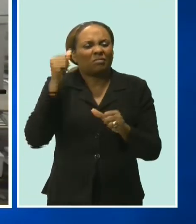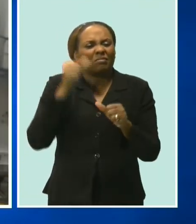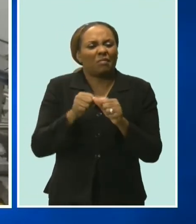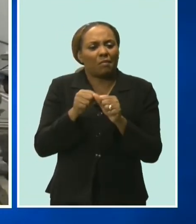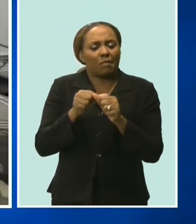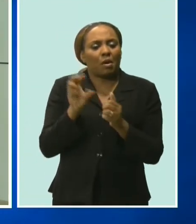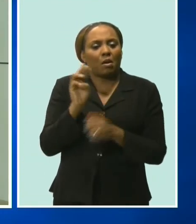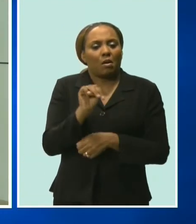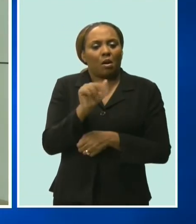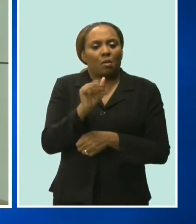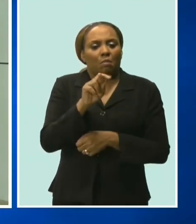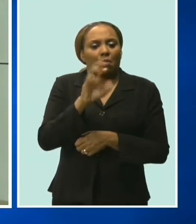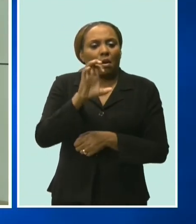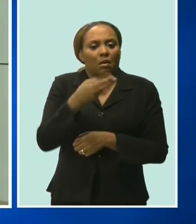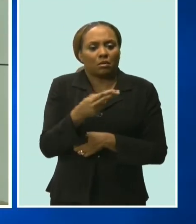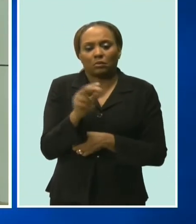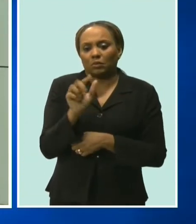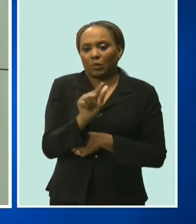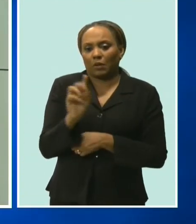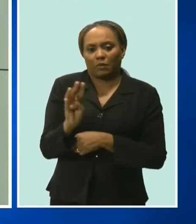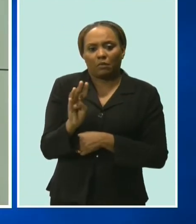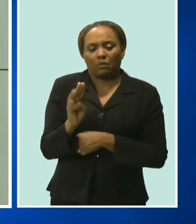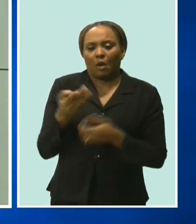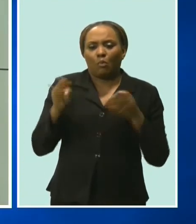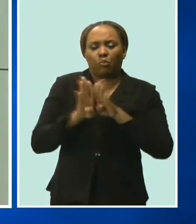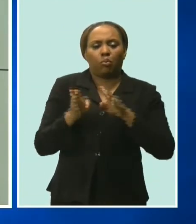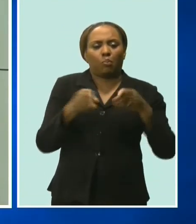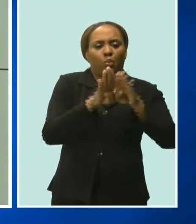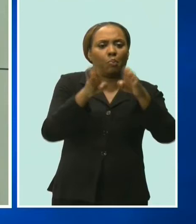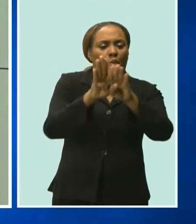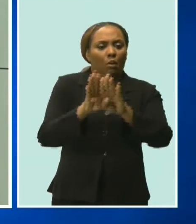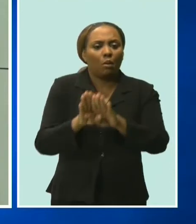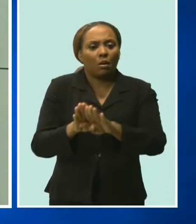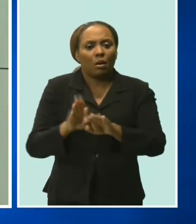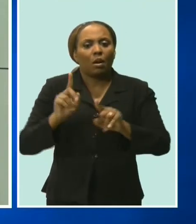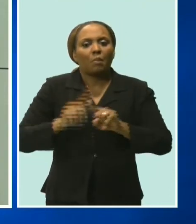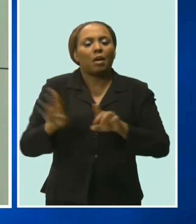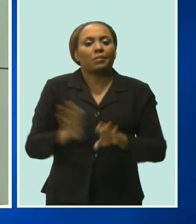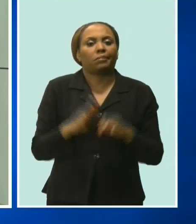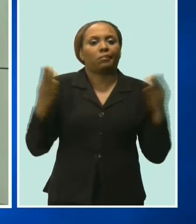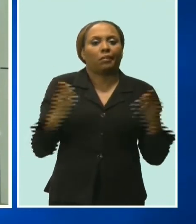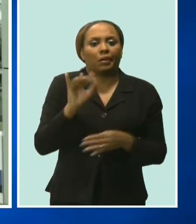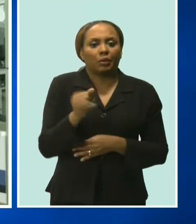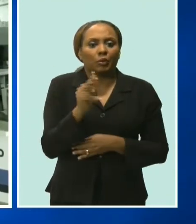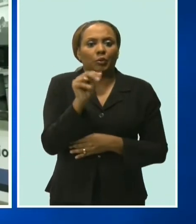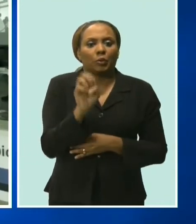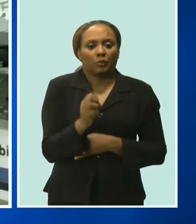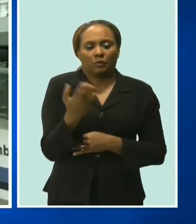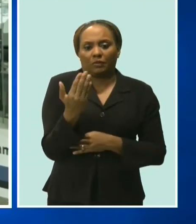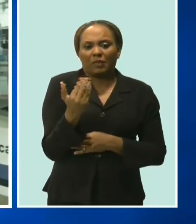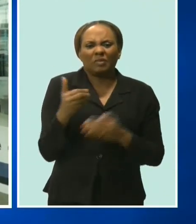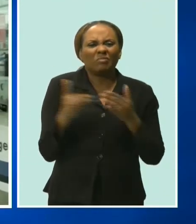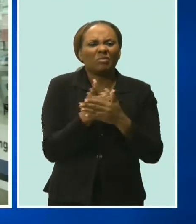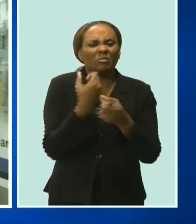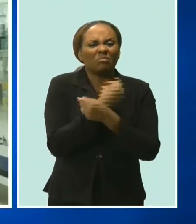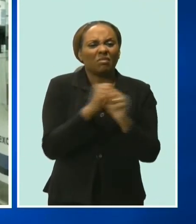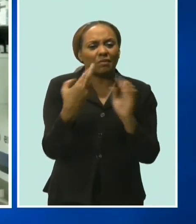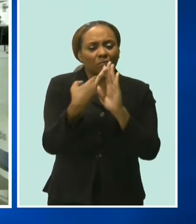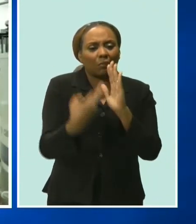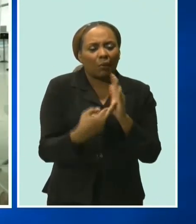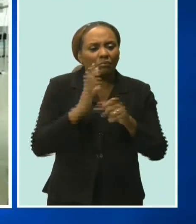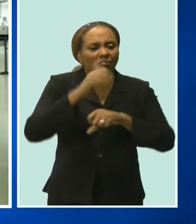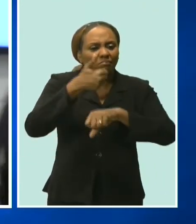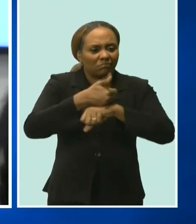March 24 and reopened to international travelers on June 15 with new safety protocols